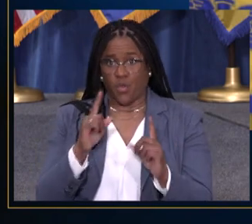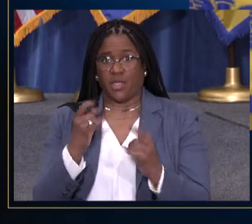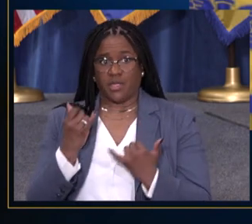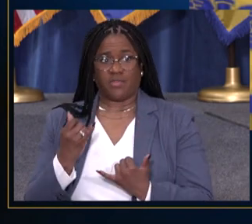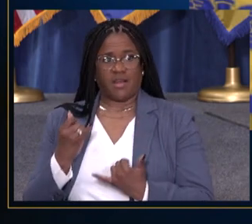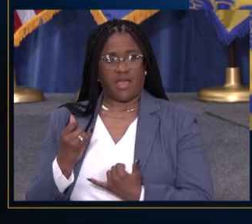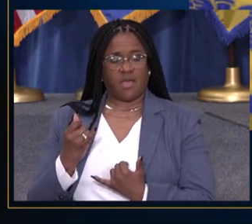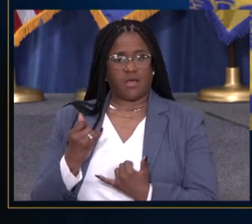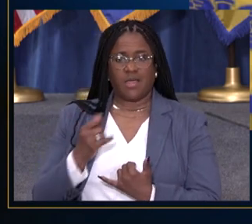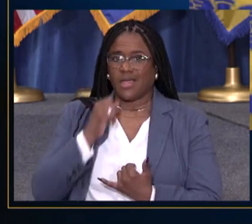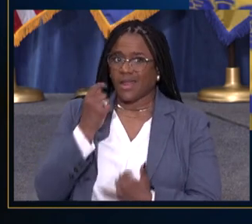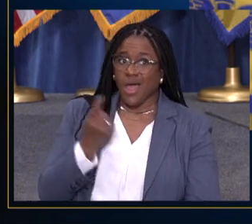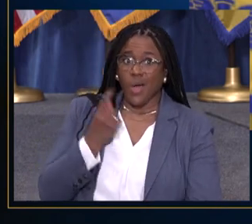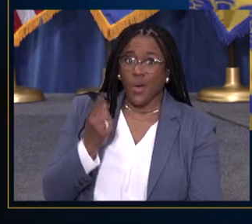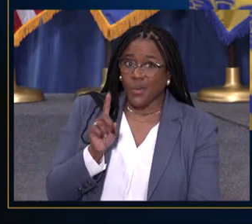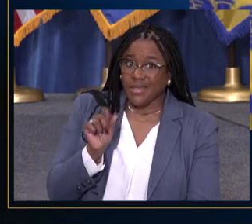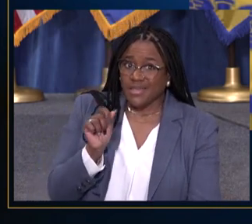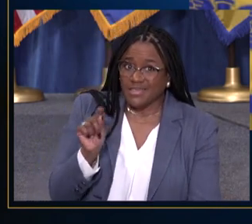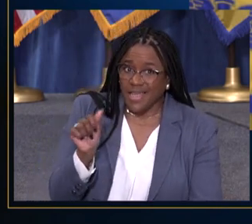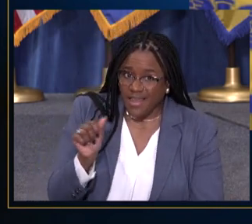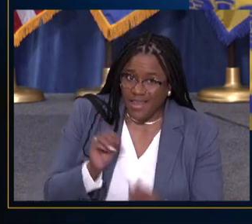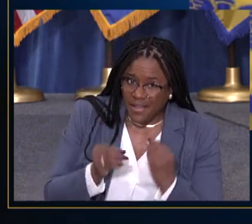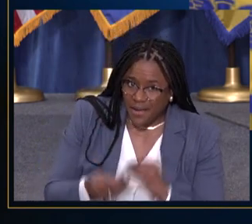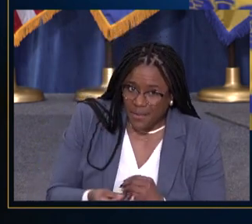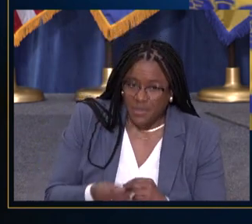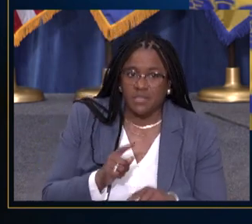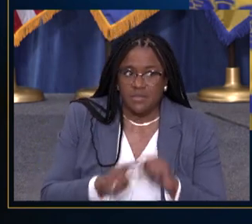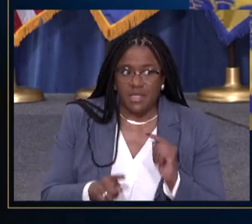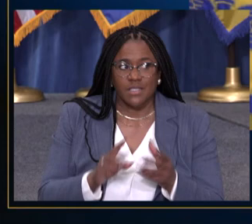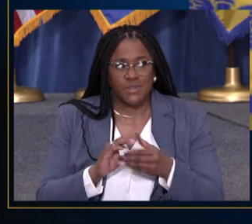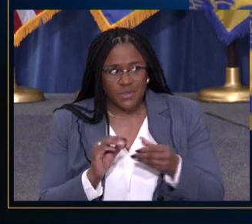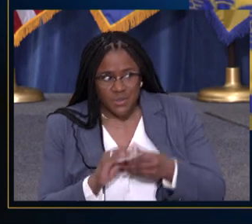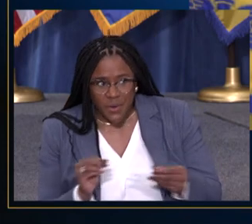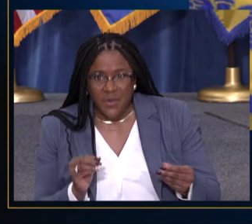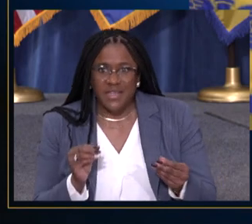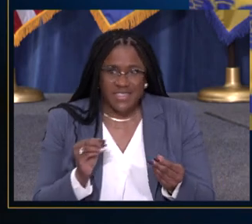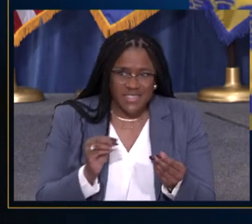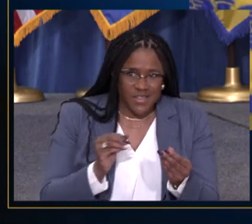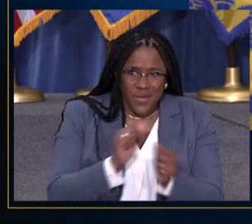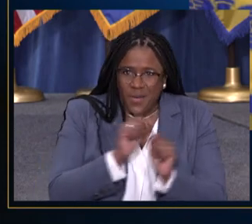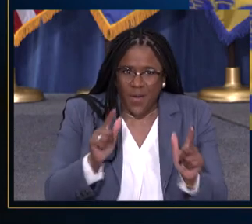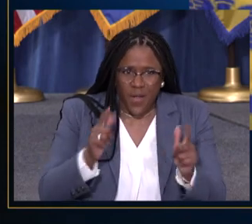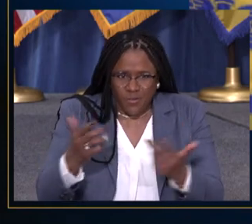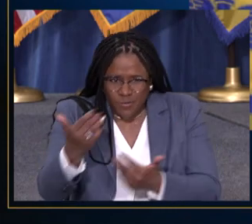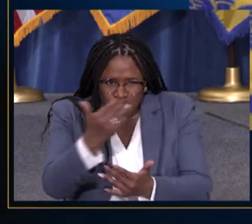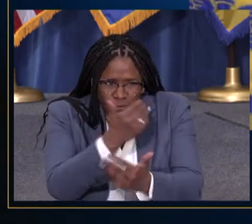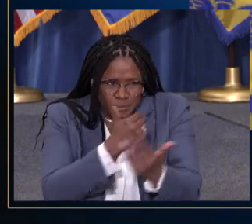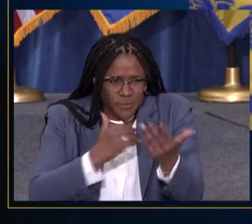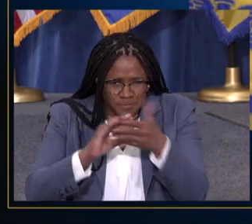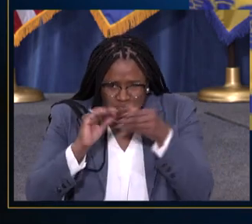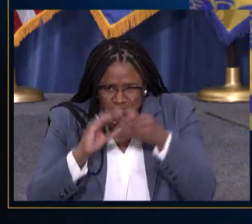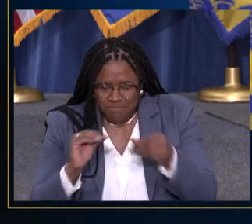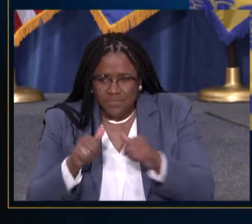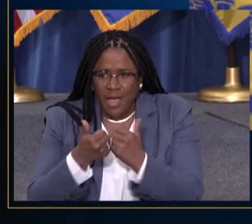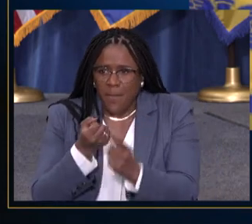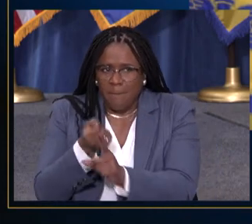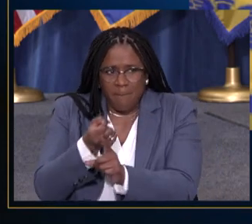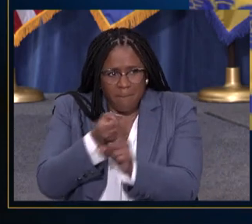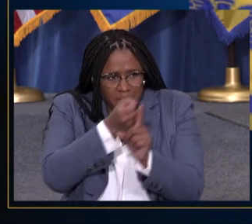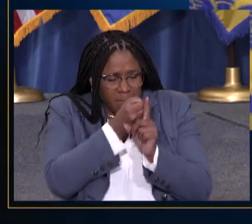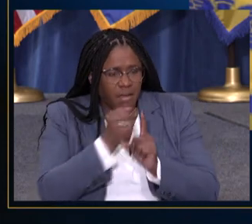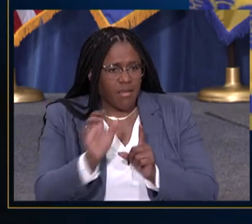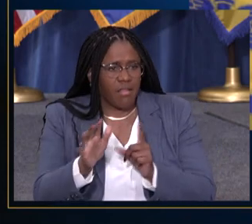say, not just the data and the numbers, but the stories and the narratives about how it's really impacting people's